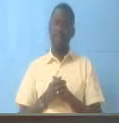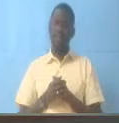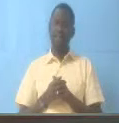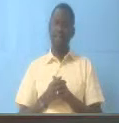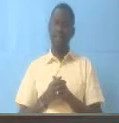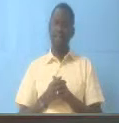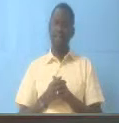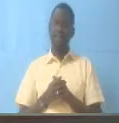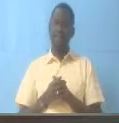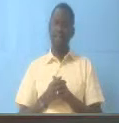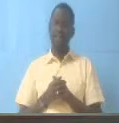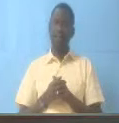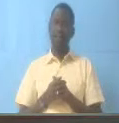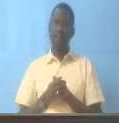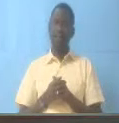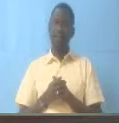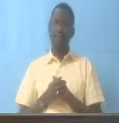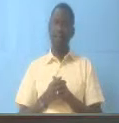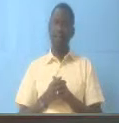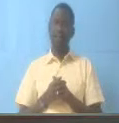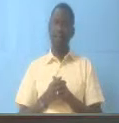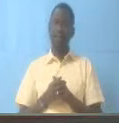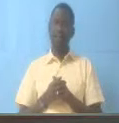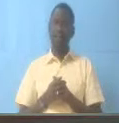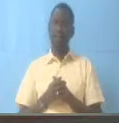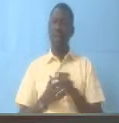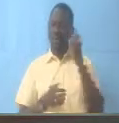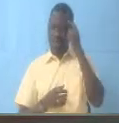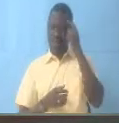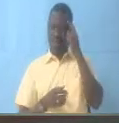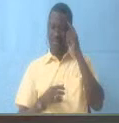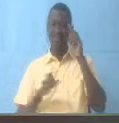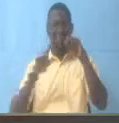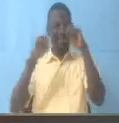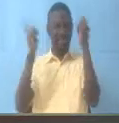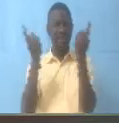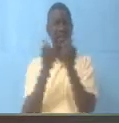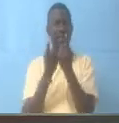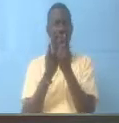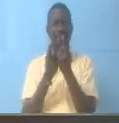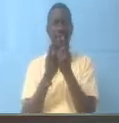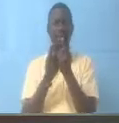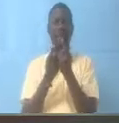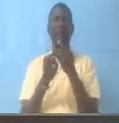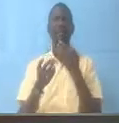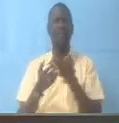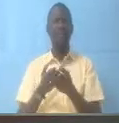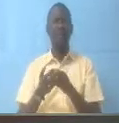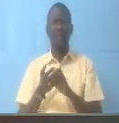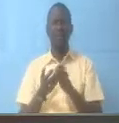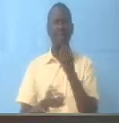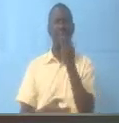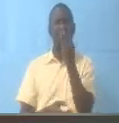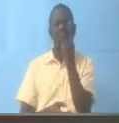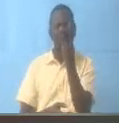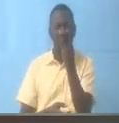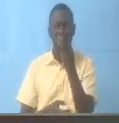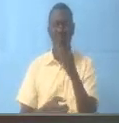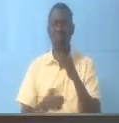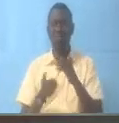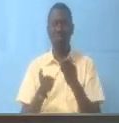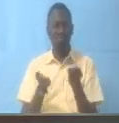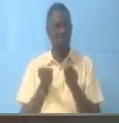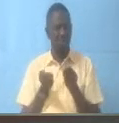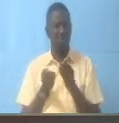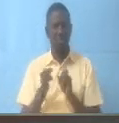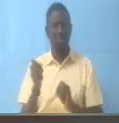Generally, I think in the end, a few of the students were sent abroad, I think for medical treatment. And